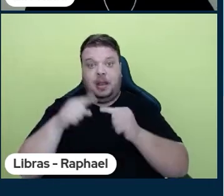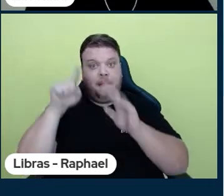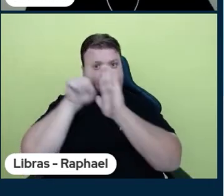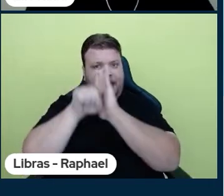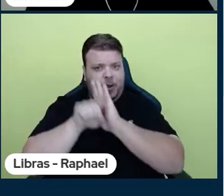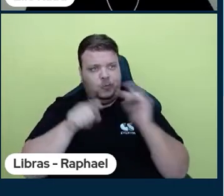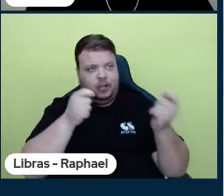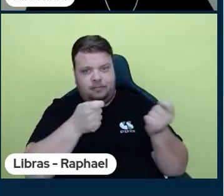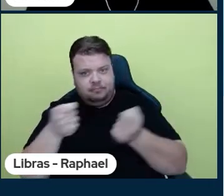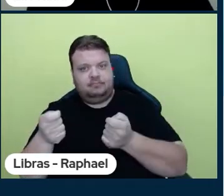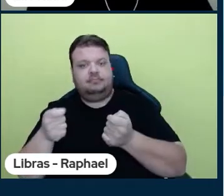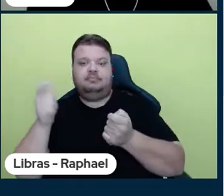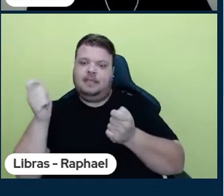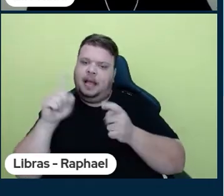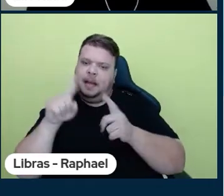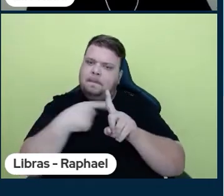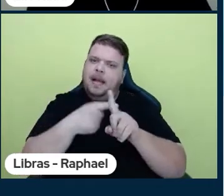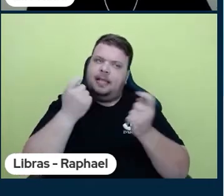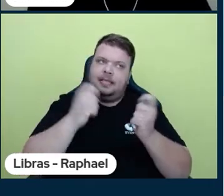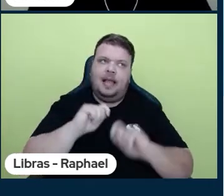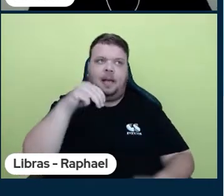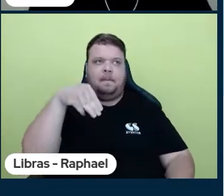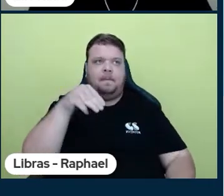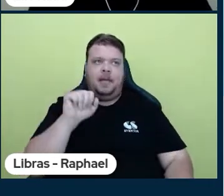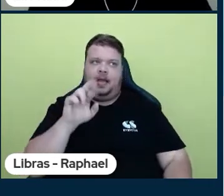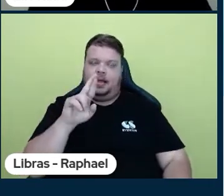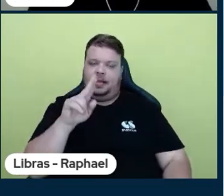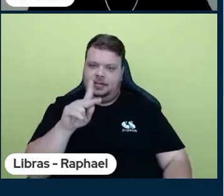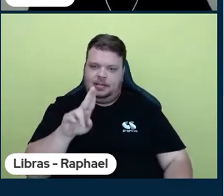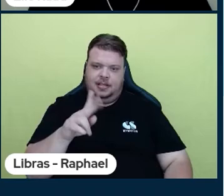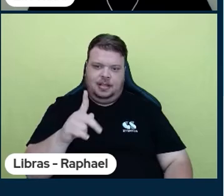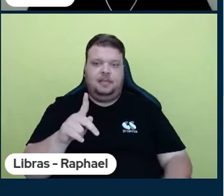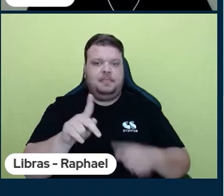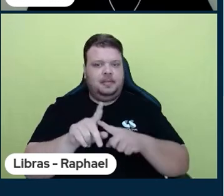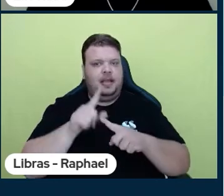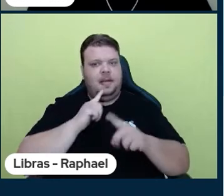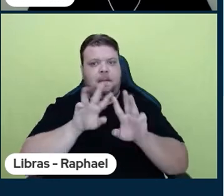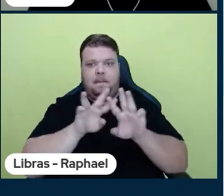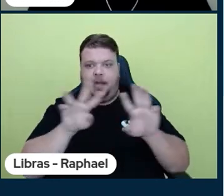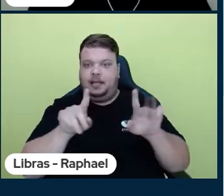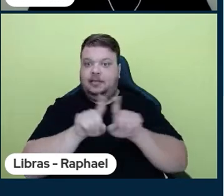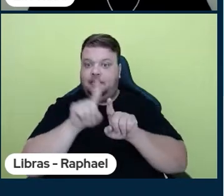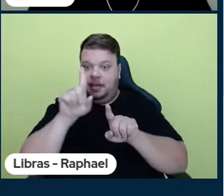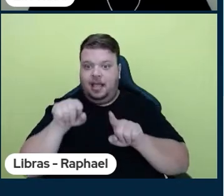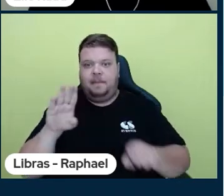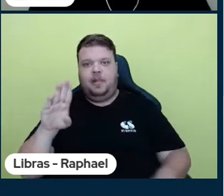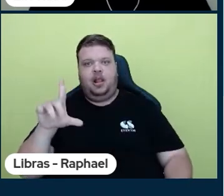This will give us this powerful combination when we have a